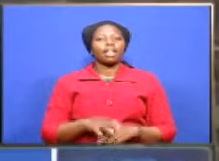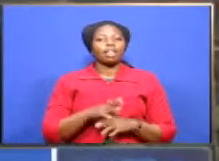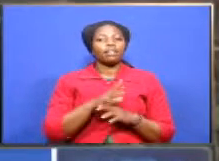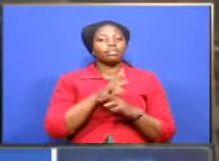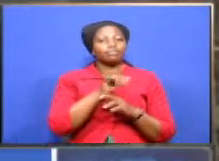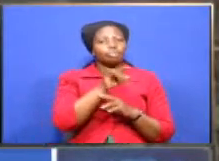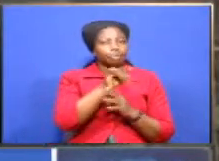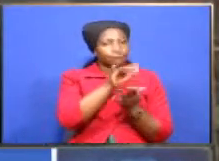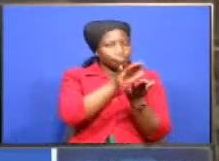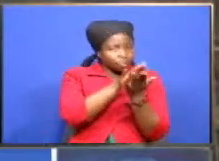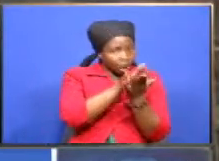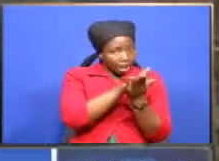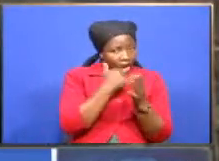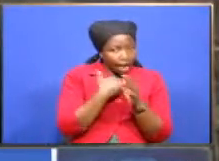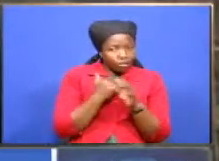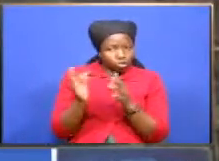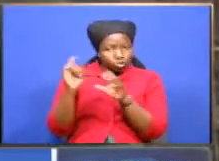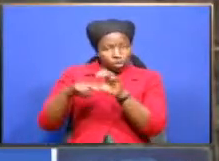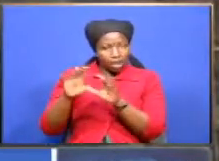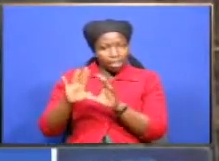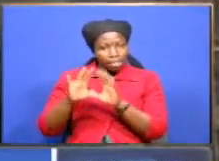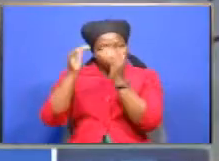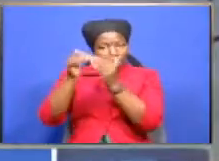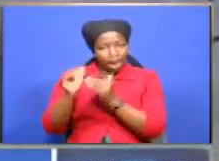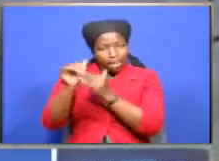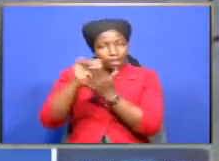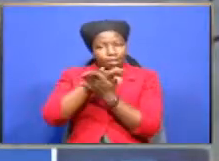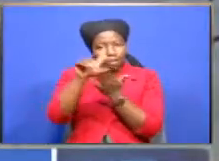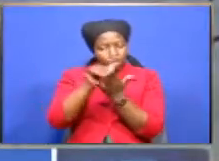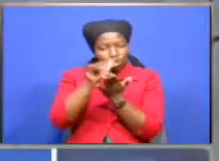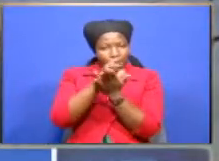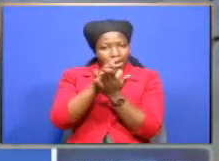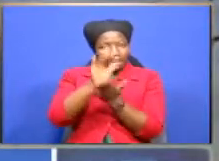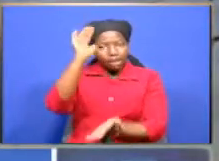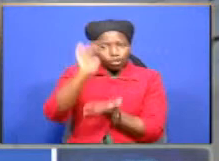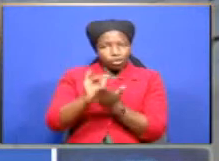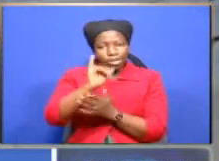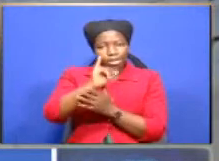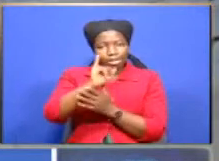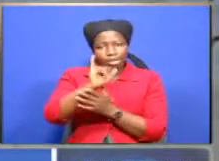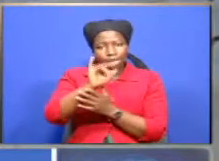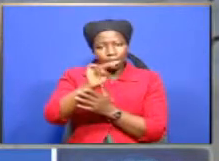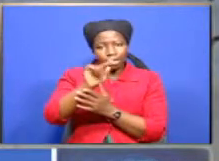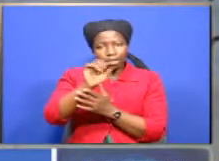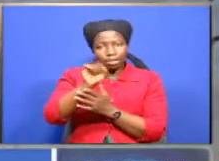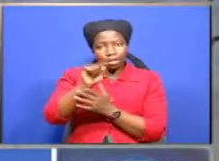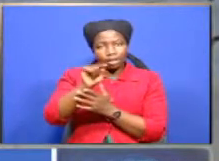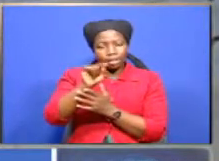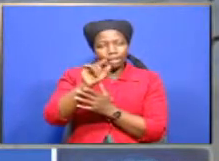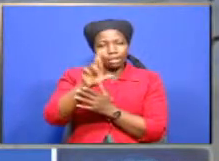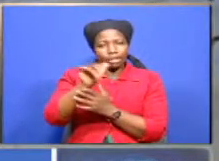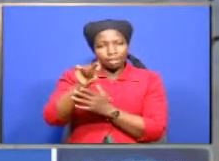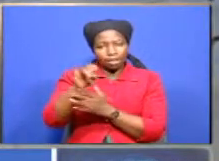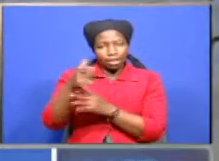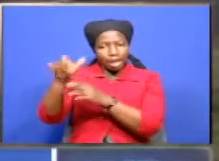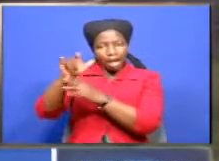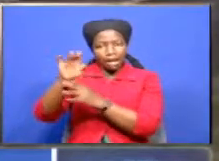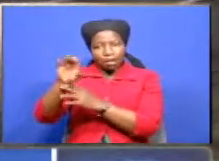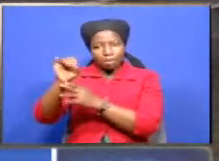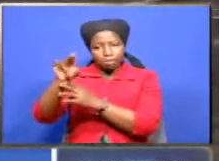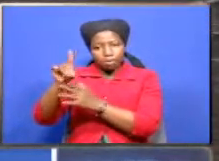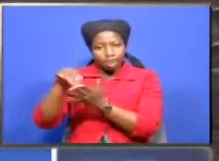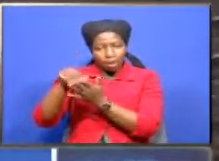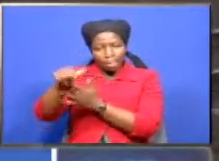already joined the world's leading central banks in aggressively cutting interest rates and increasing bond purchases in an attempt to shore up